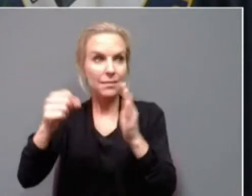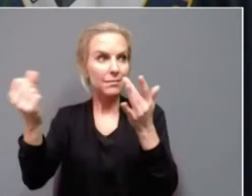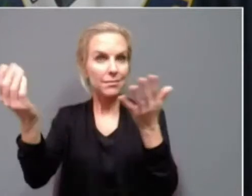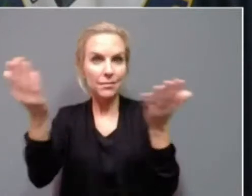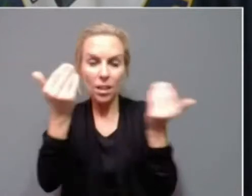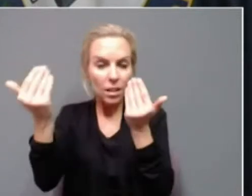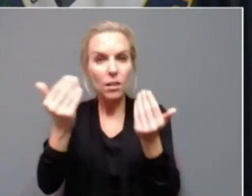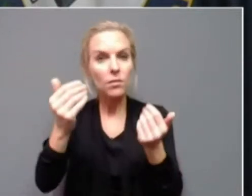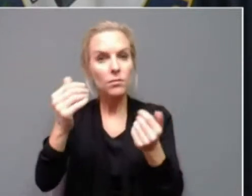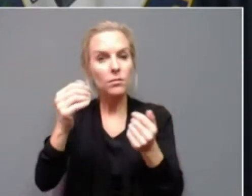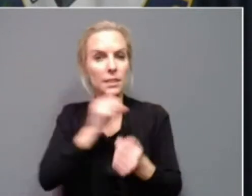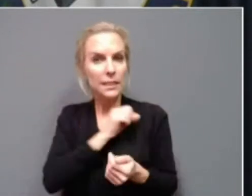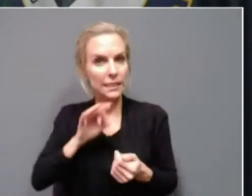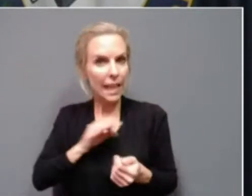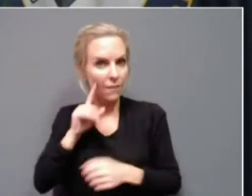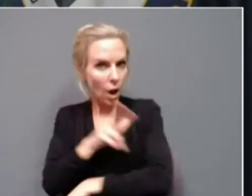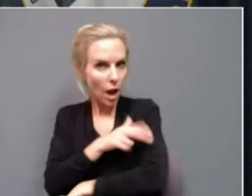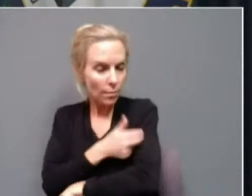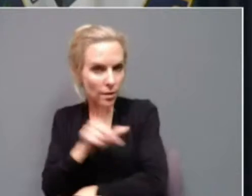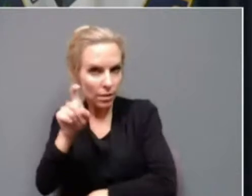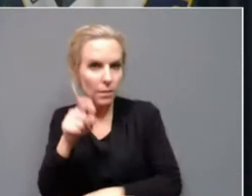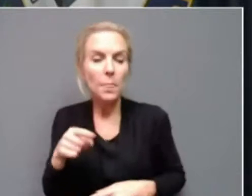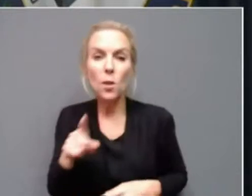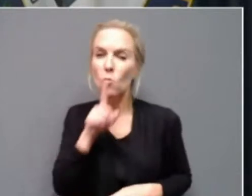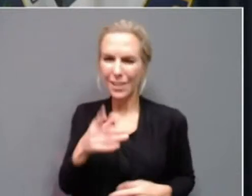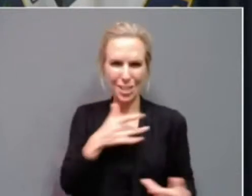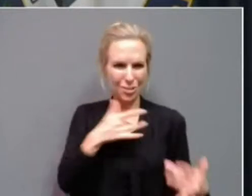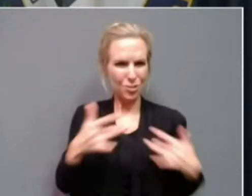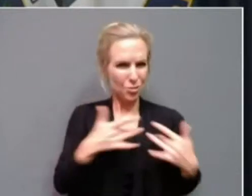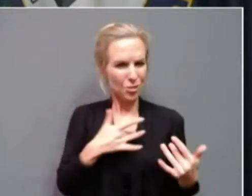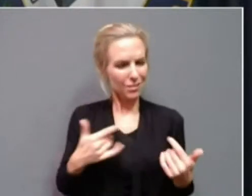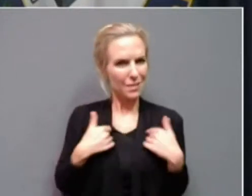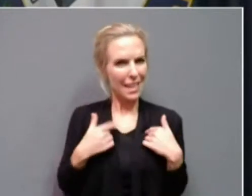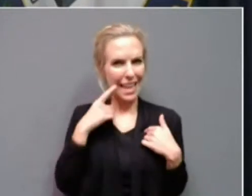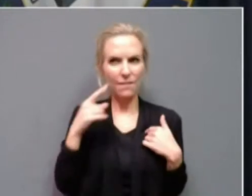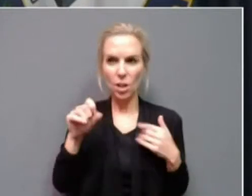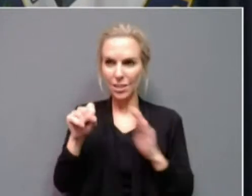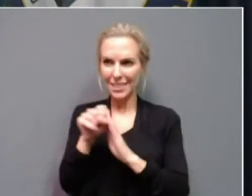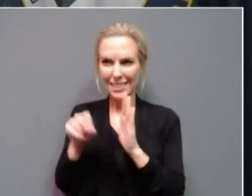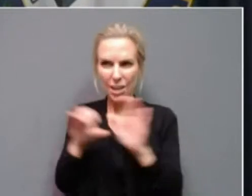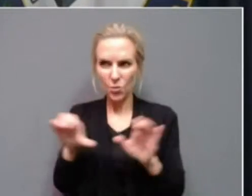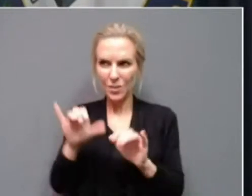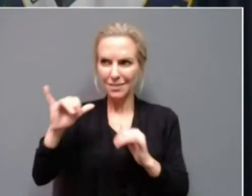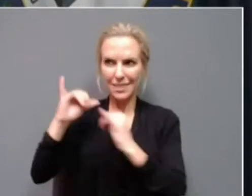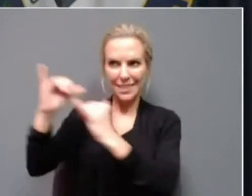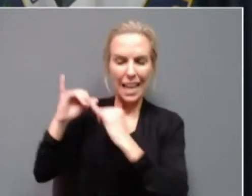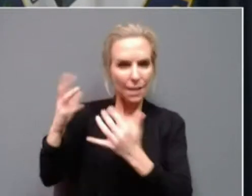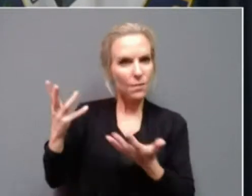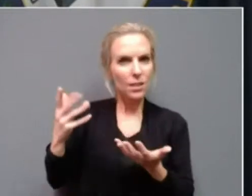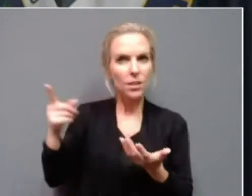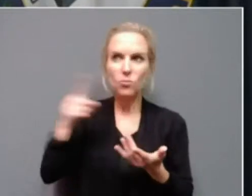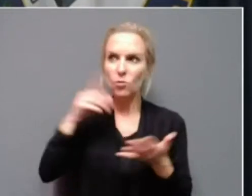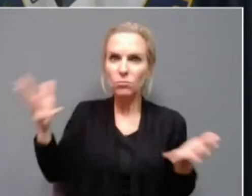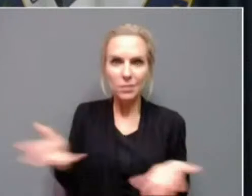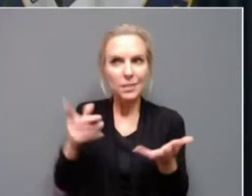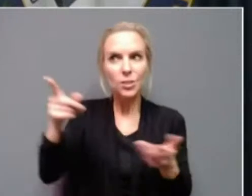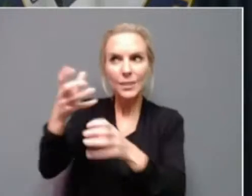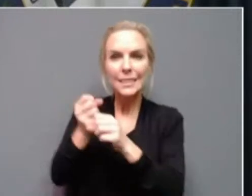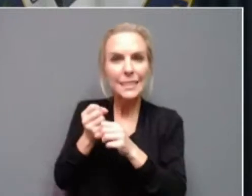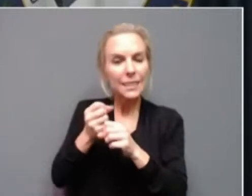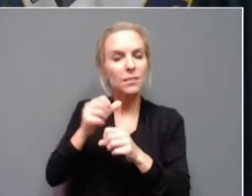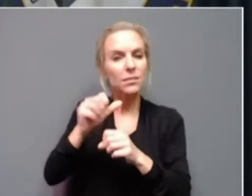Well, it would really concern me if a state wasn't willing to take the mitigation efforts that we are, that they then try to go out and get hospital staff from other